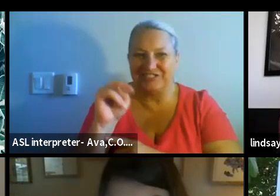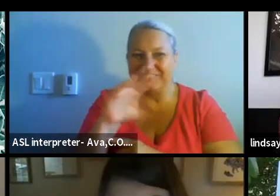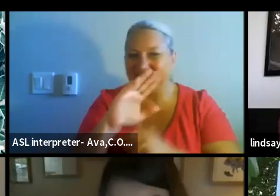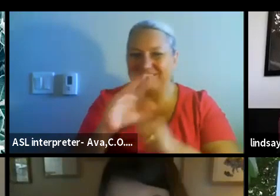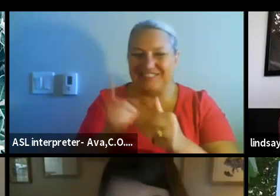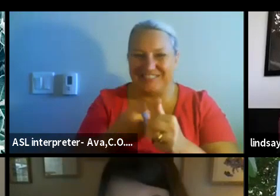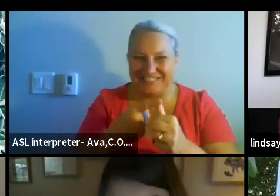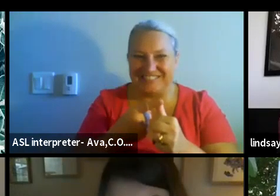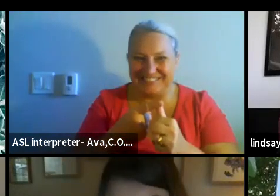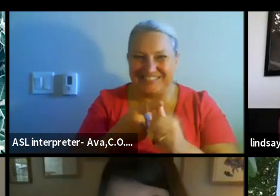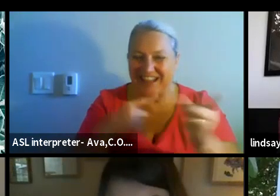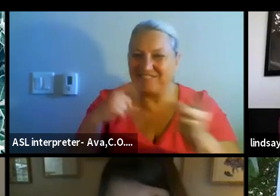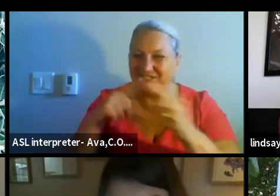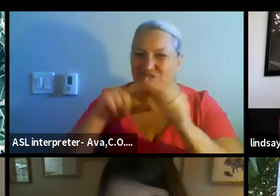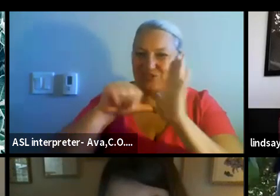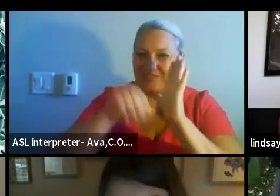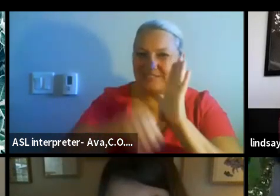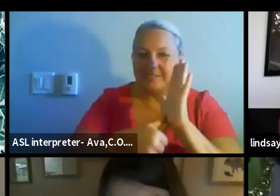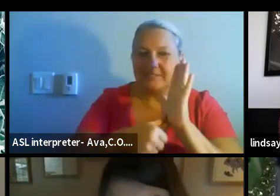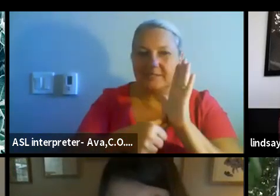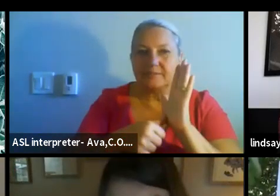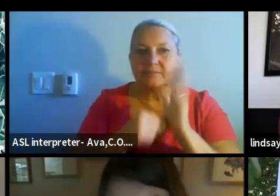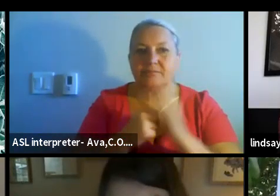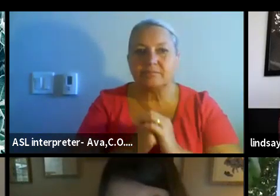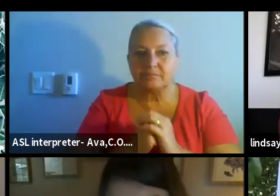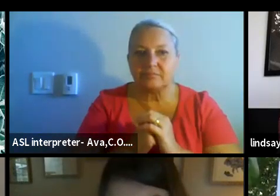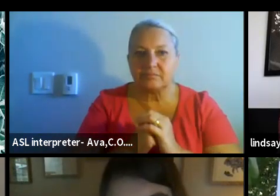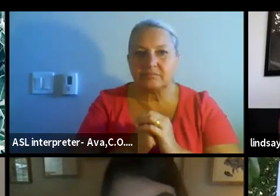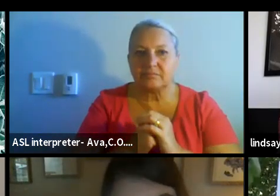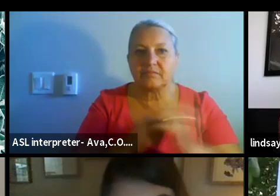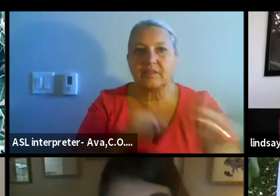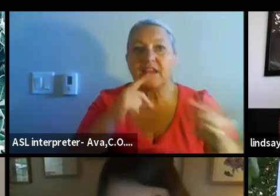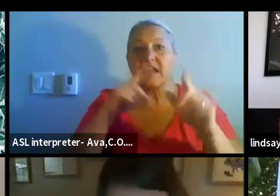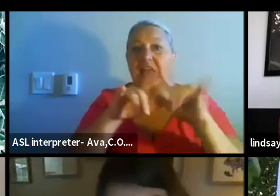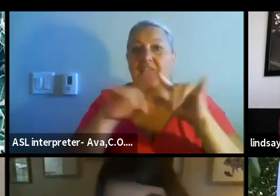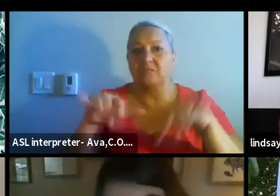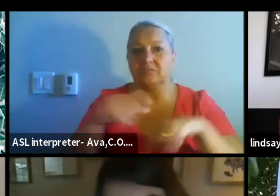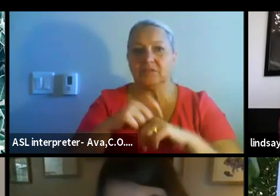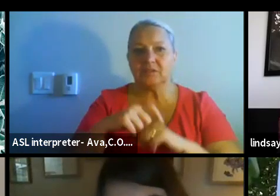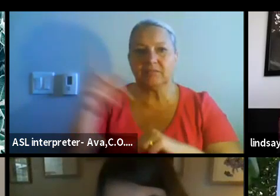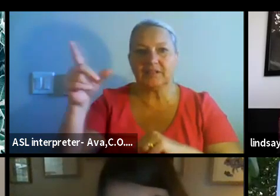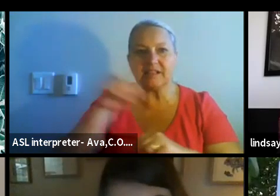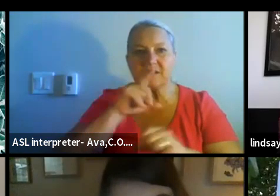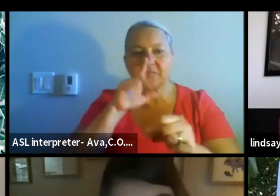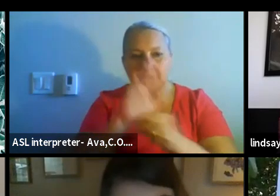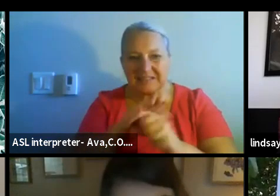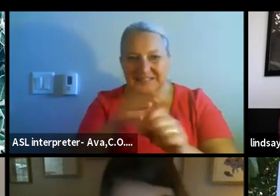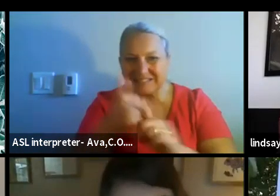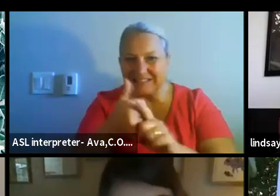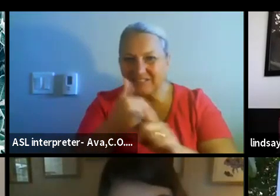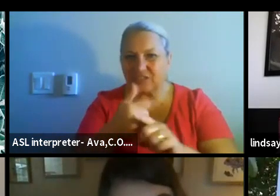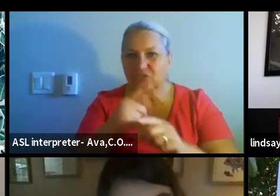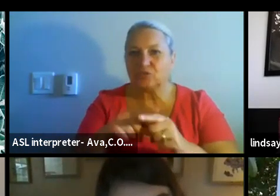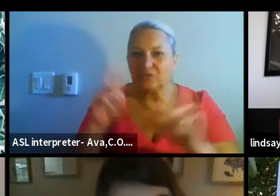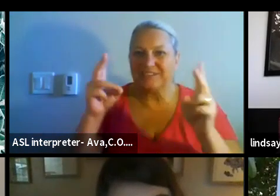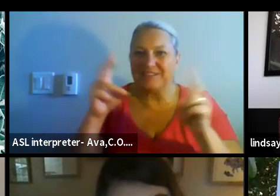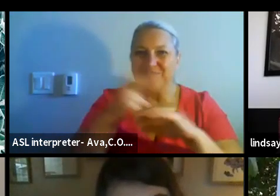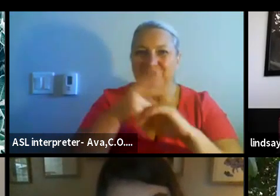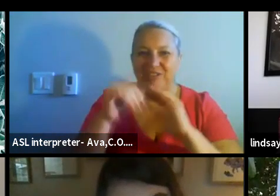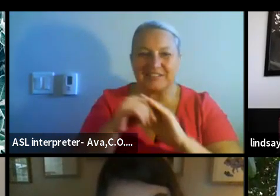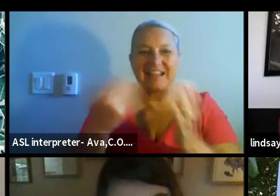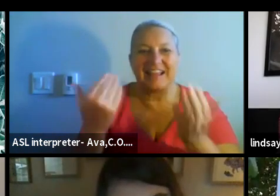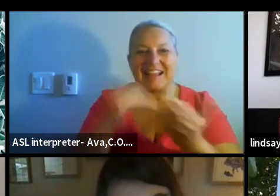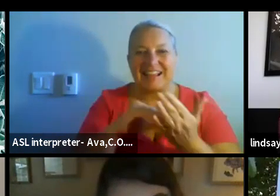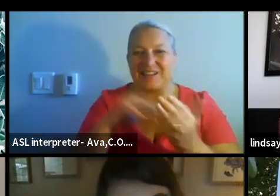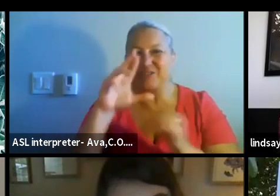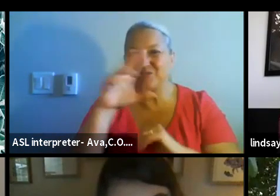Just got to stress that. As an intervention through which to commit itself to the urgent project of restoring